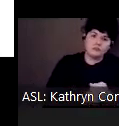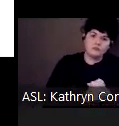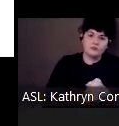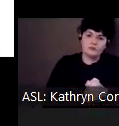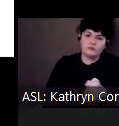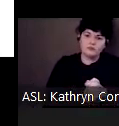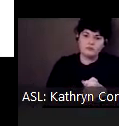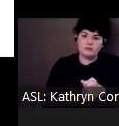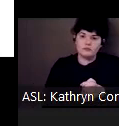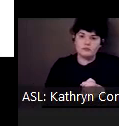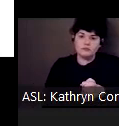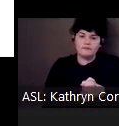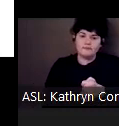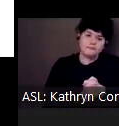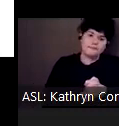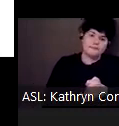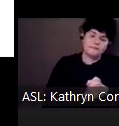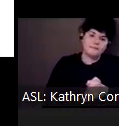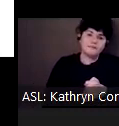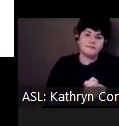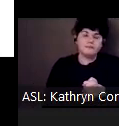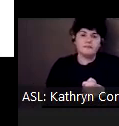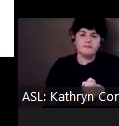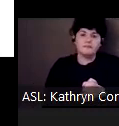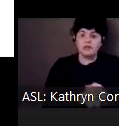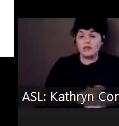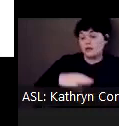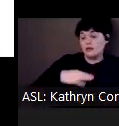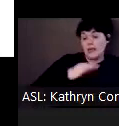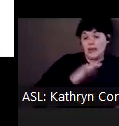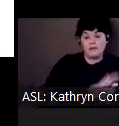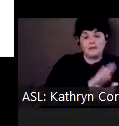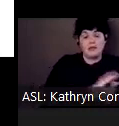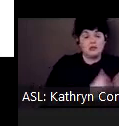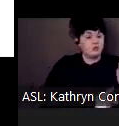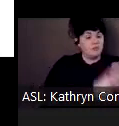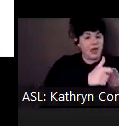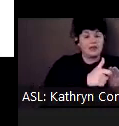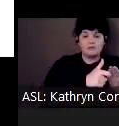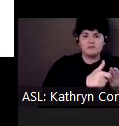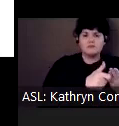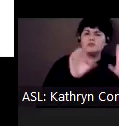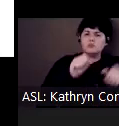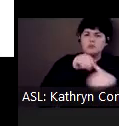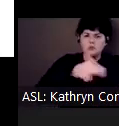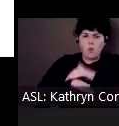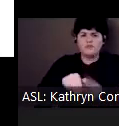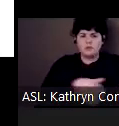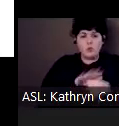So you also could complete the application packet at any one of their local centers that are listed there.